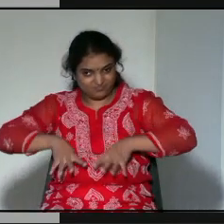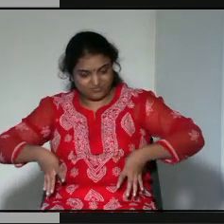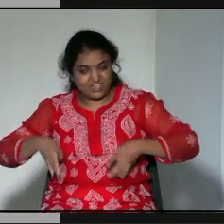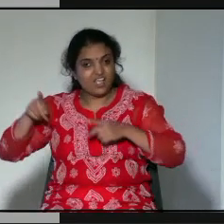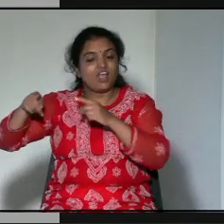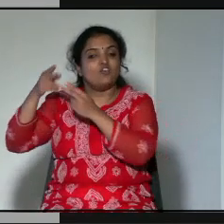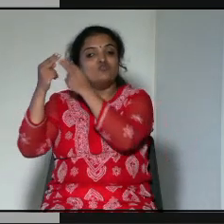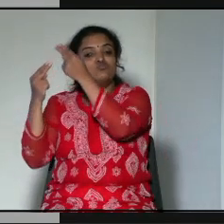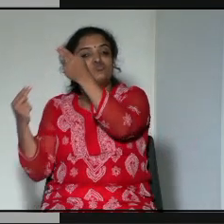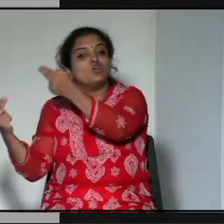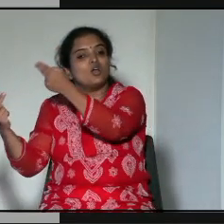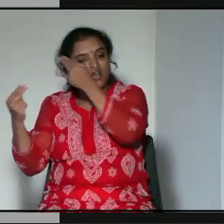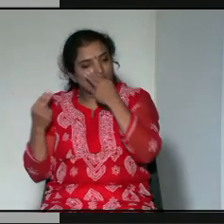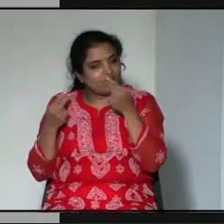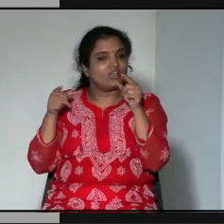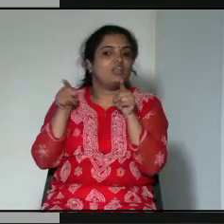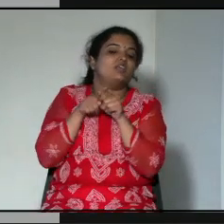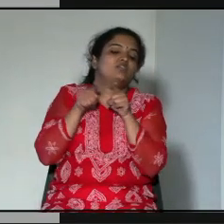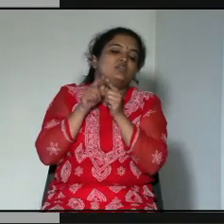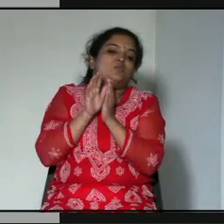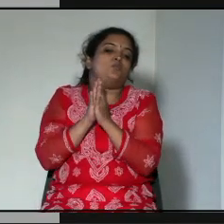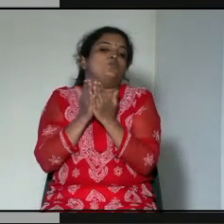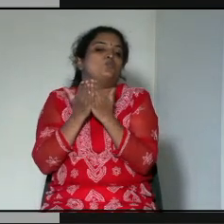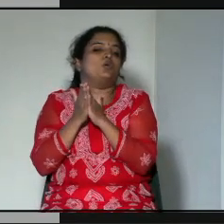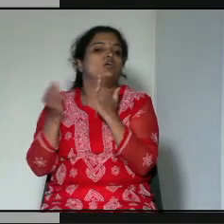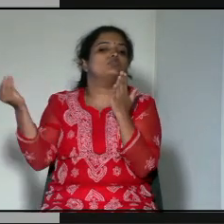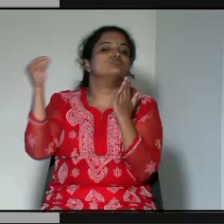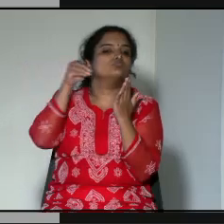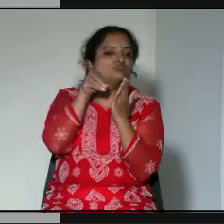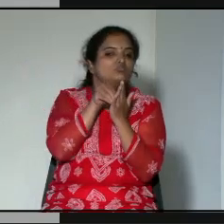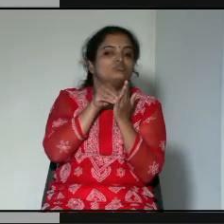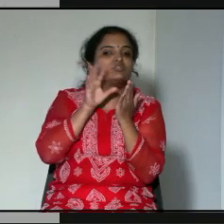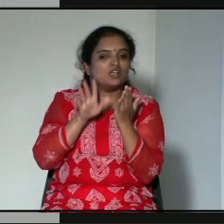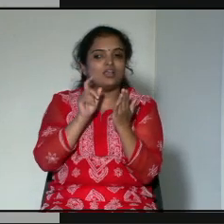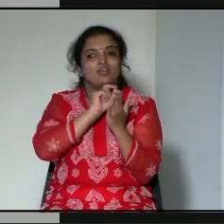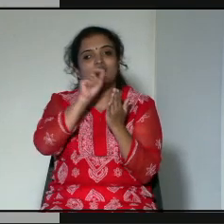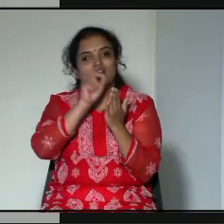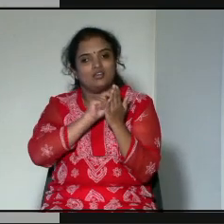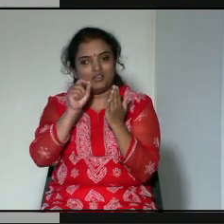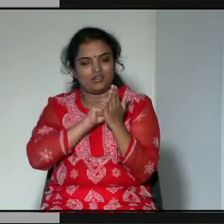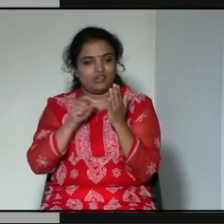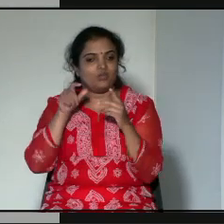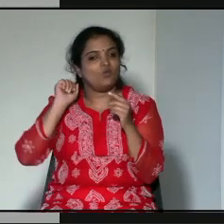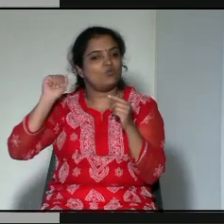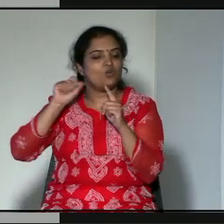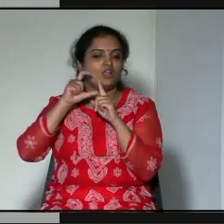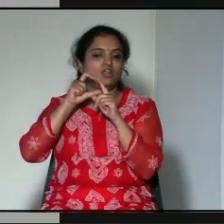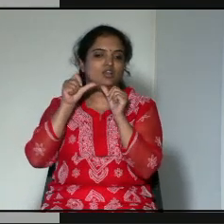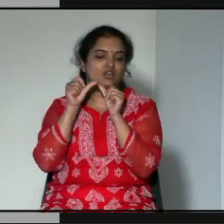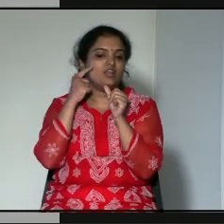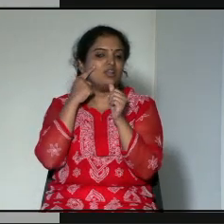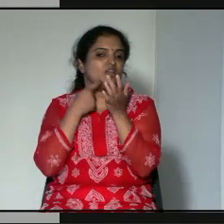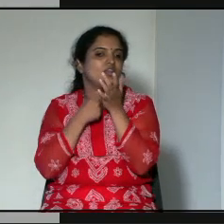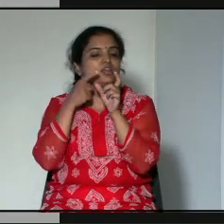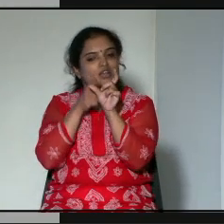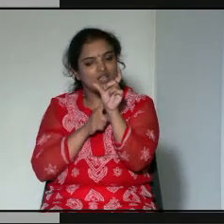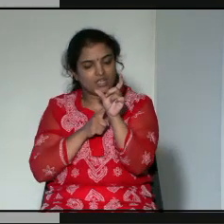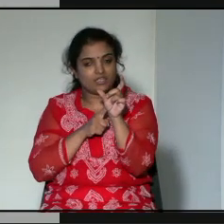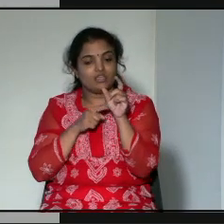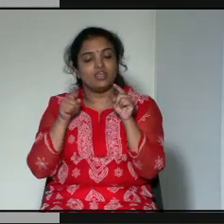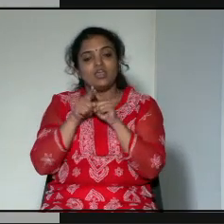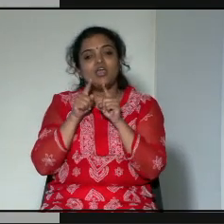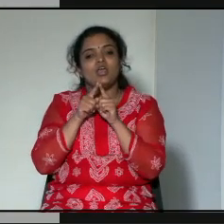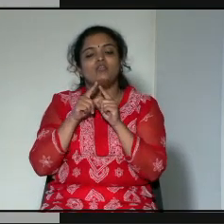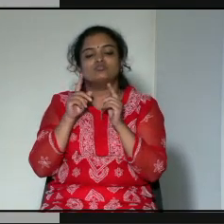Vishwakarma, this figure of the god of all makers remains an ecumenical being,